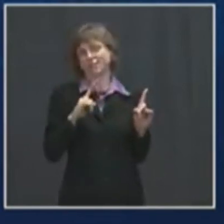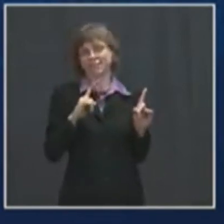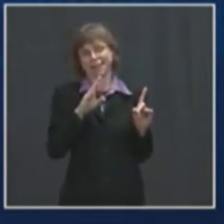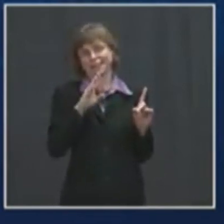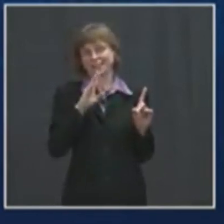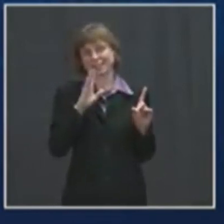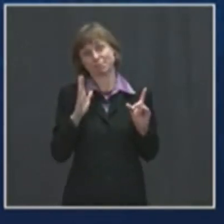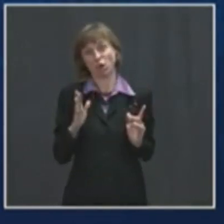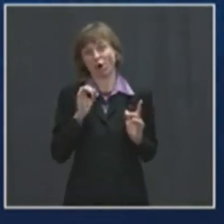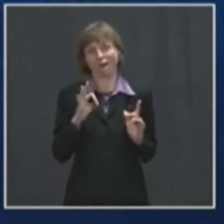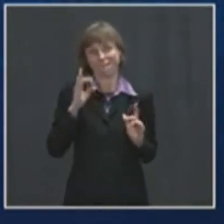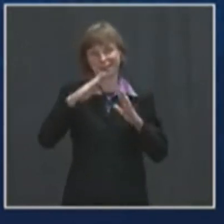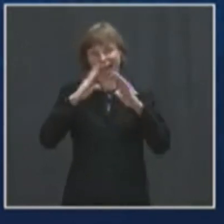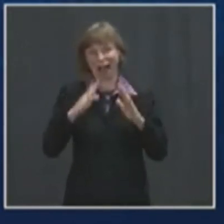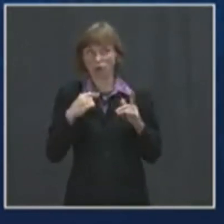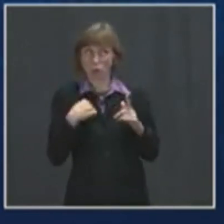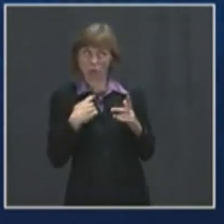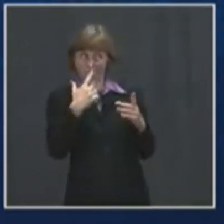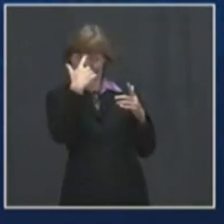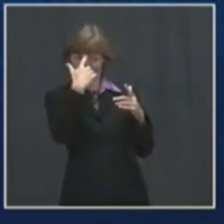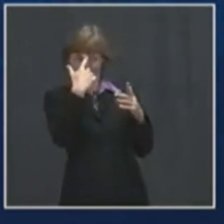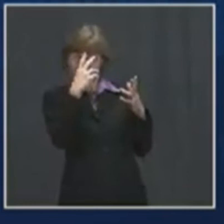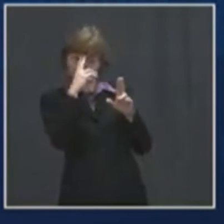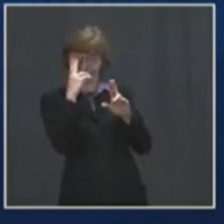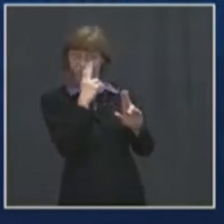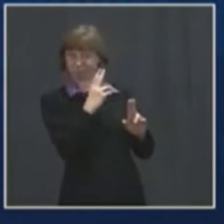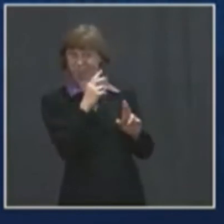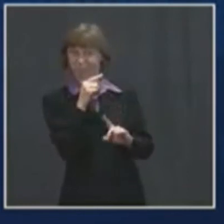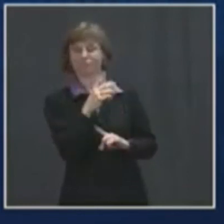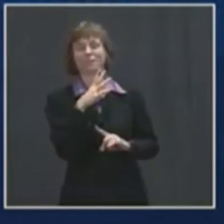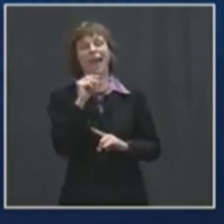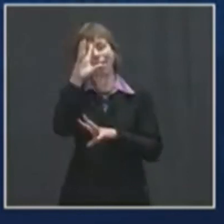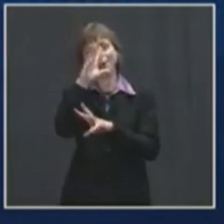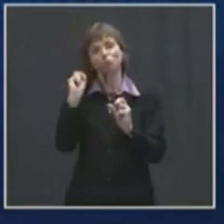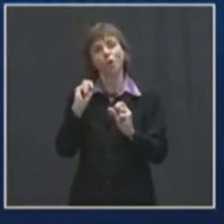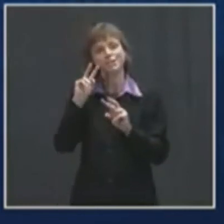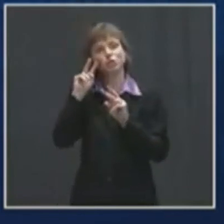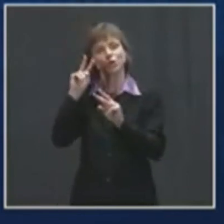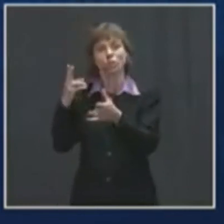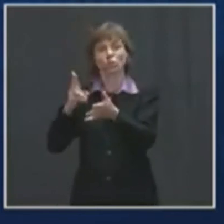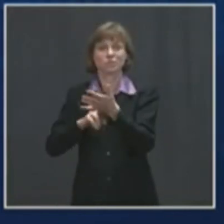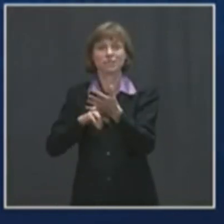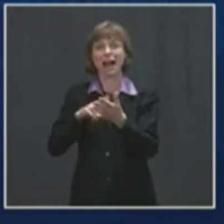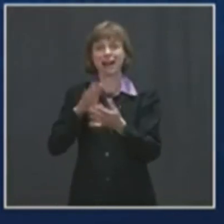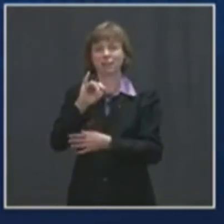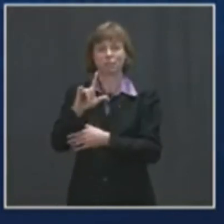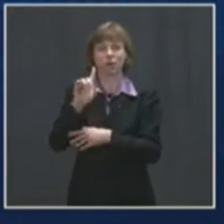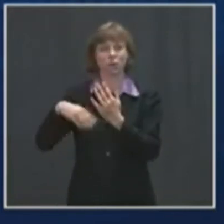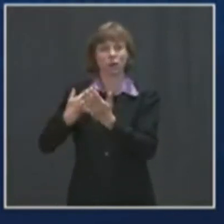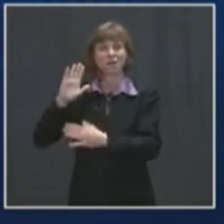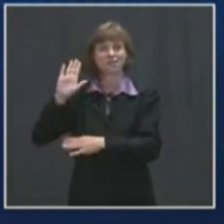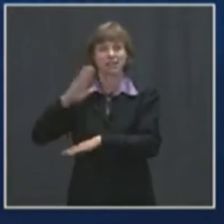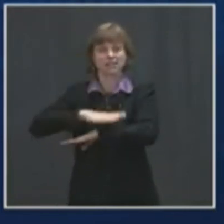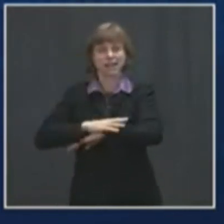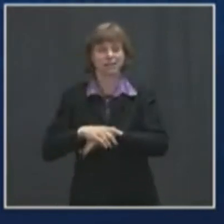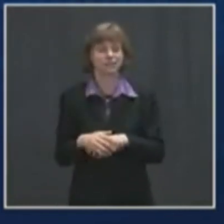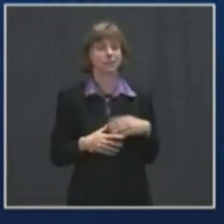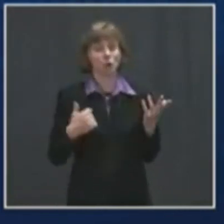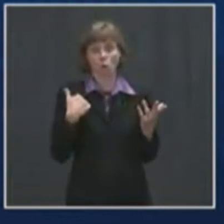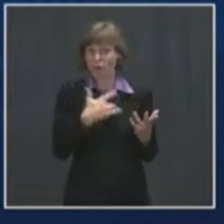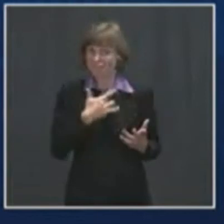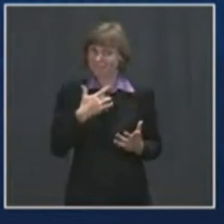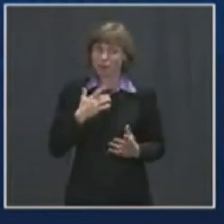certainly we would defer to her, and the President looks forward to signing the bill when it comes to his desk. You feel an urgency to get it passed by that date, though? We feel an urgency